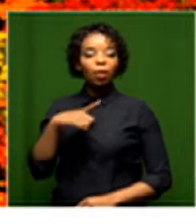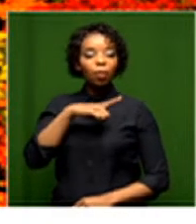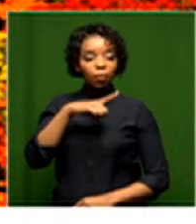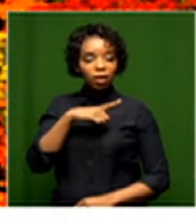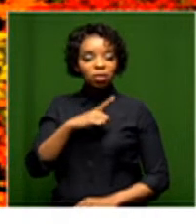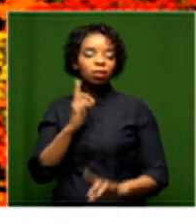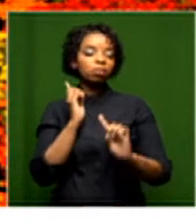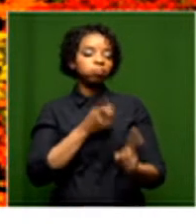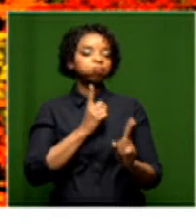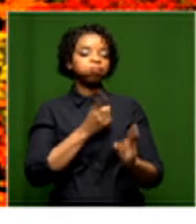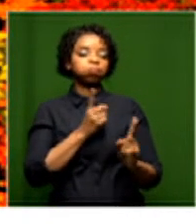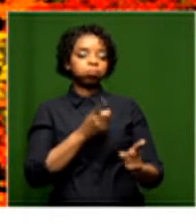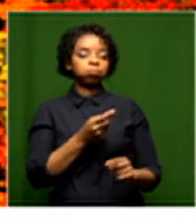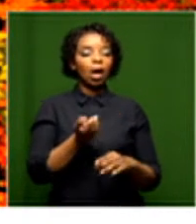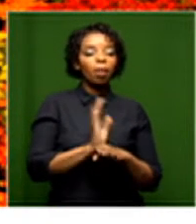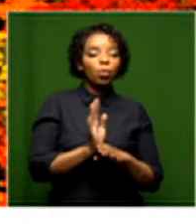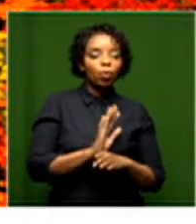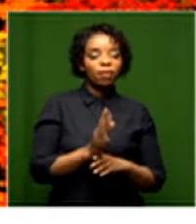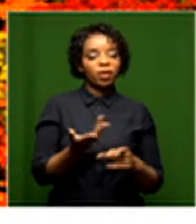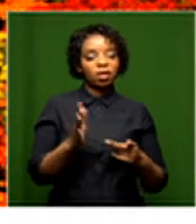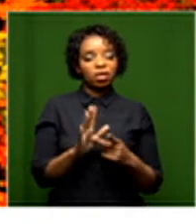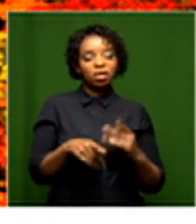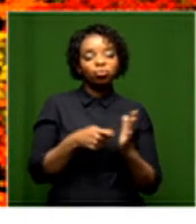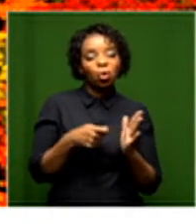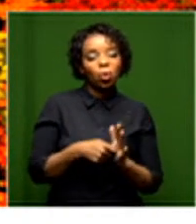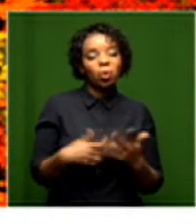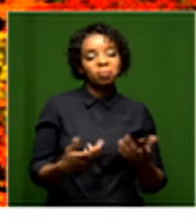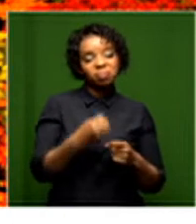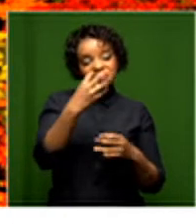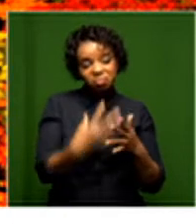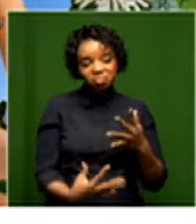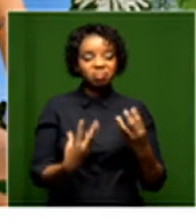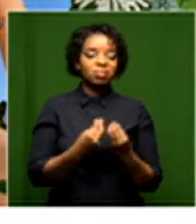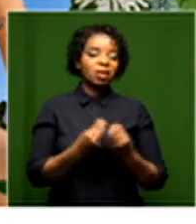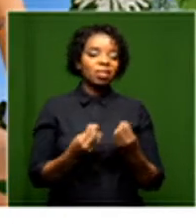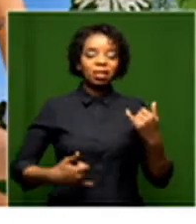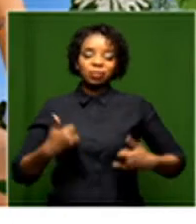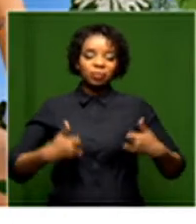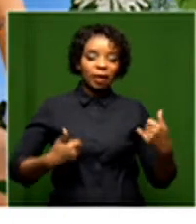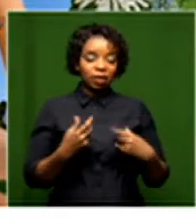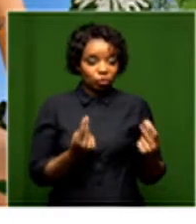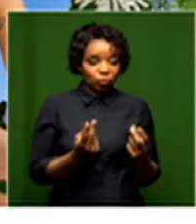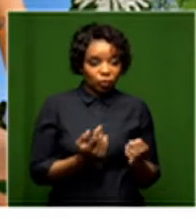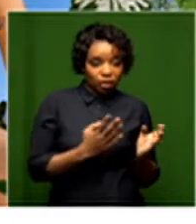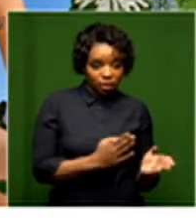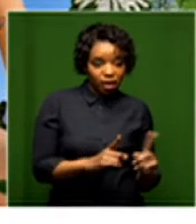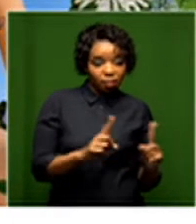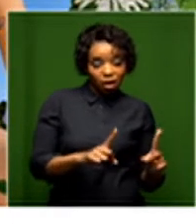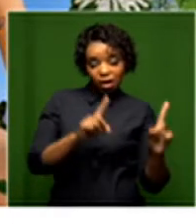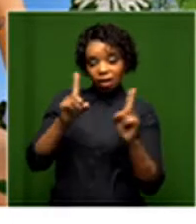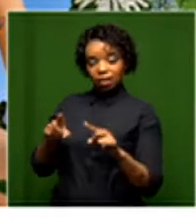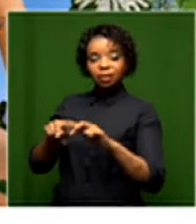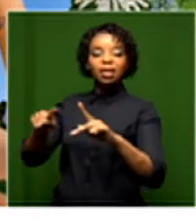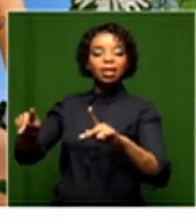to cinemas, this instant entertainment that they require. Whereas botanical gardens and zoological gardens are all